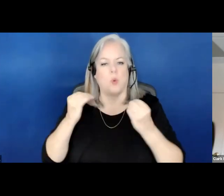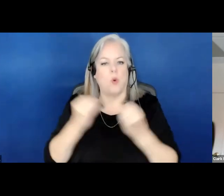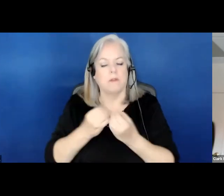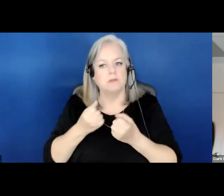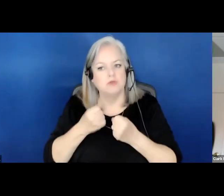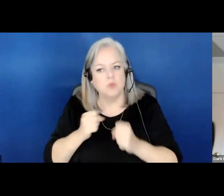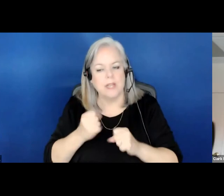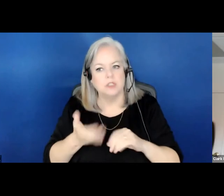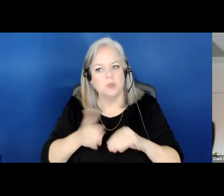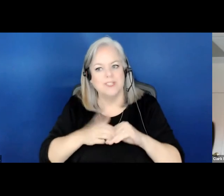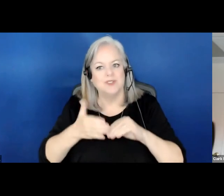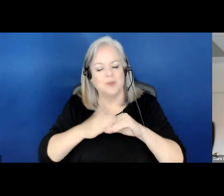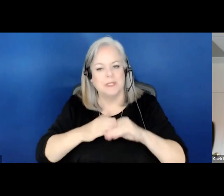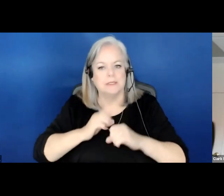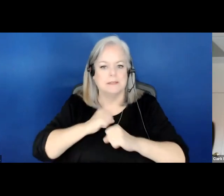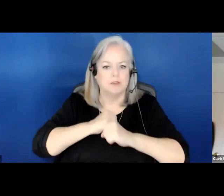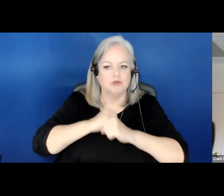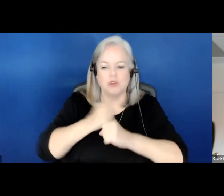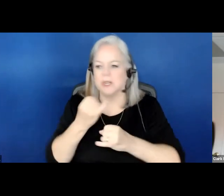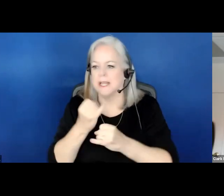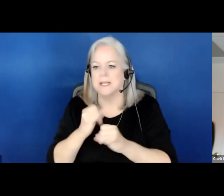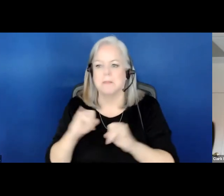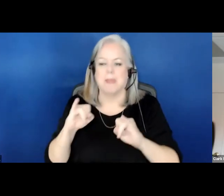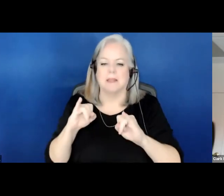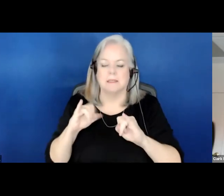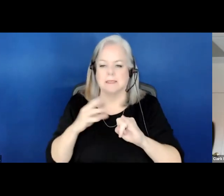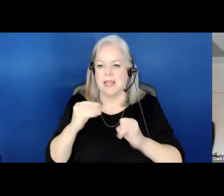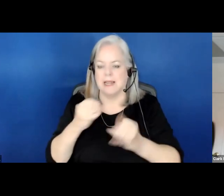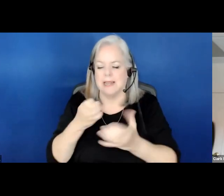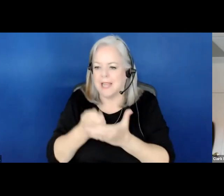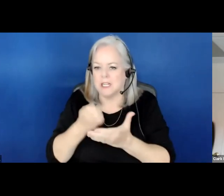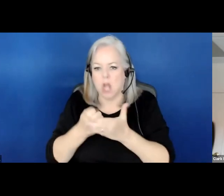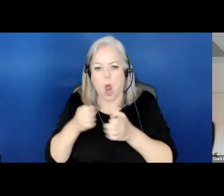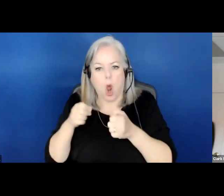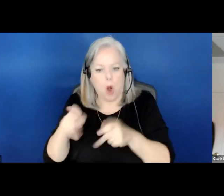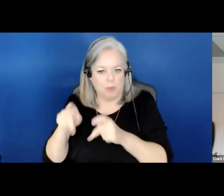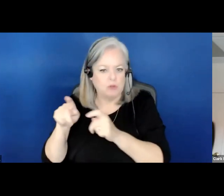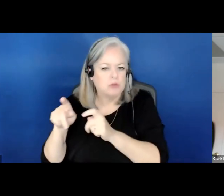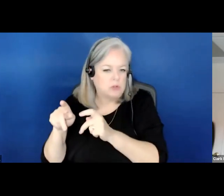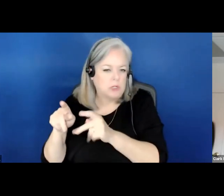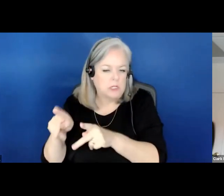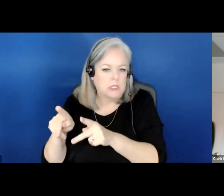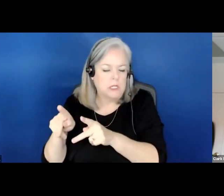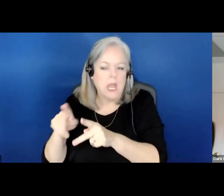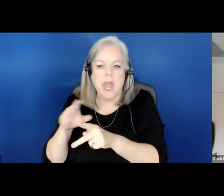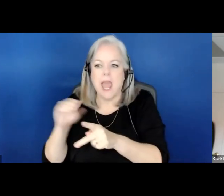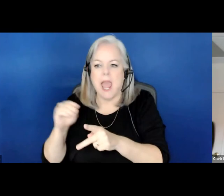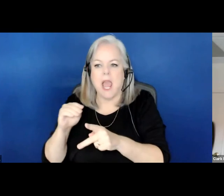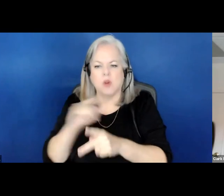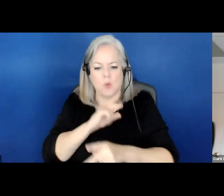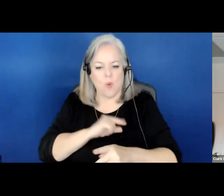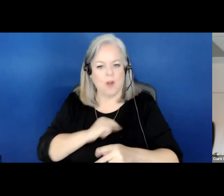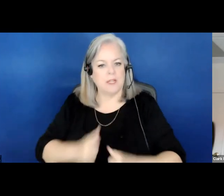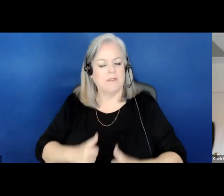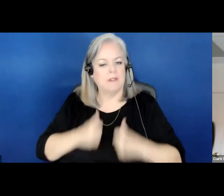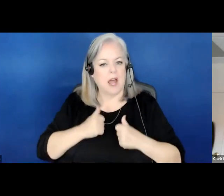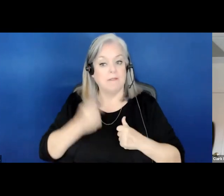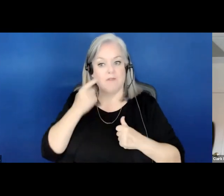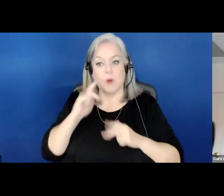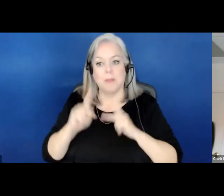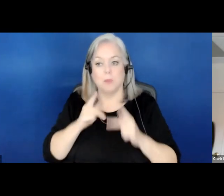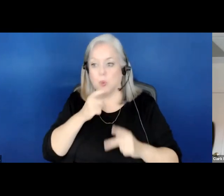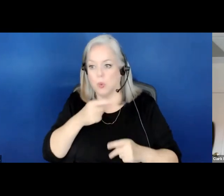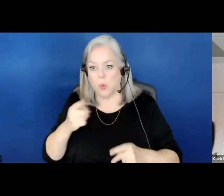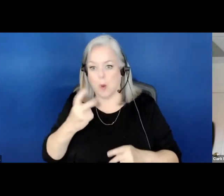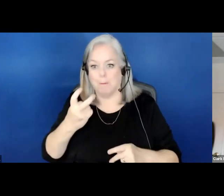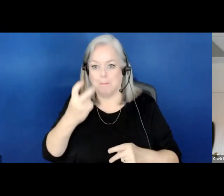increase the security, independence, economic opportunity, and quality of life for people who are blind